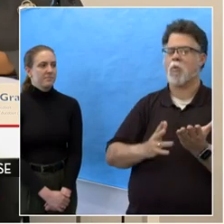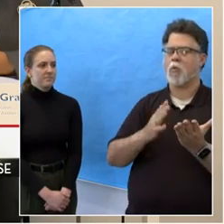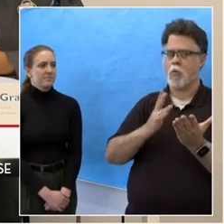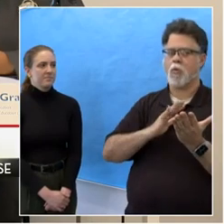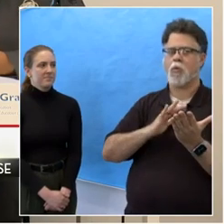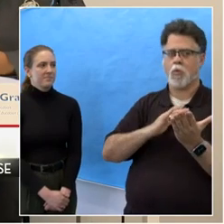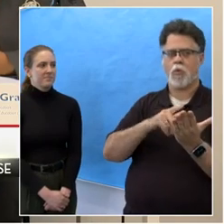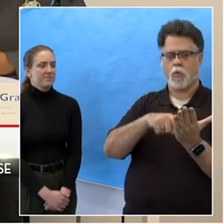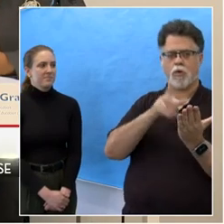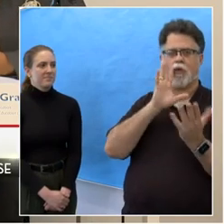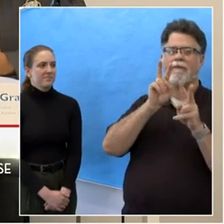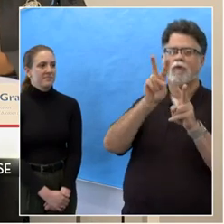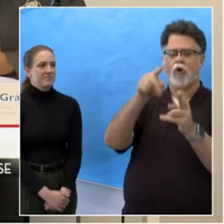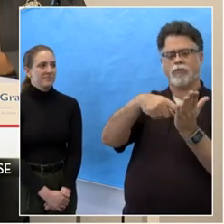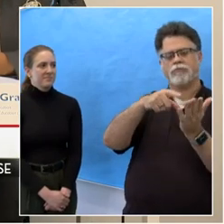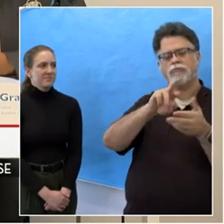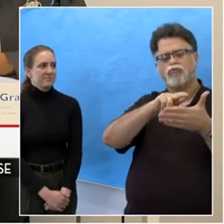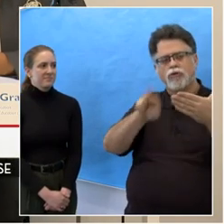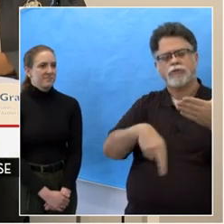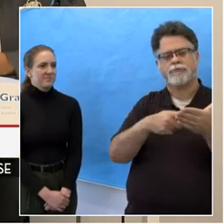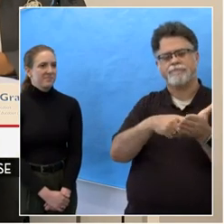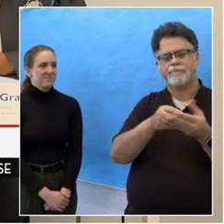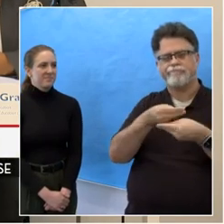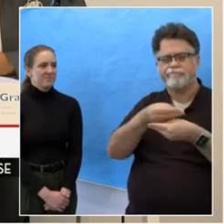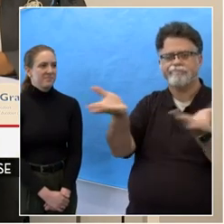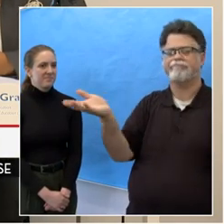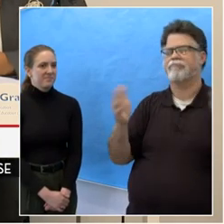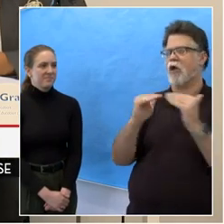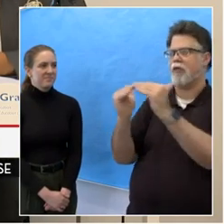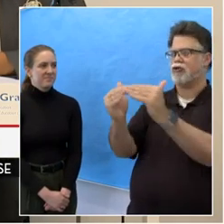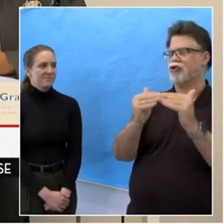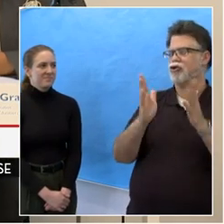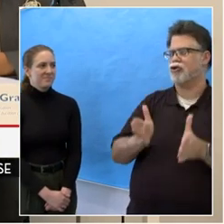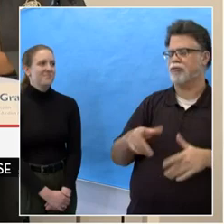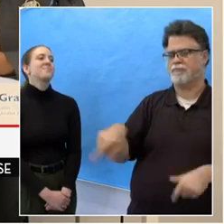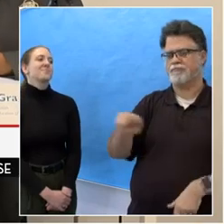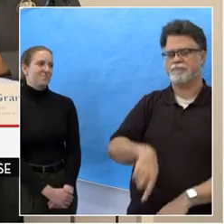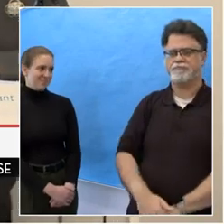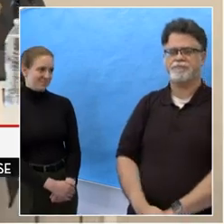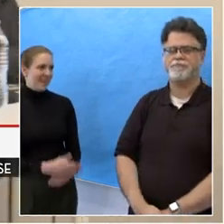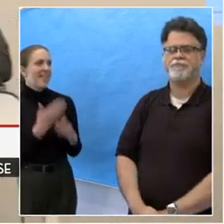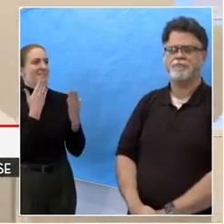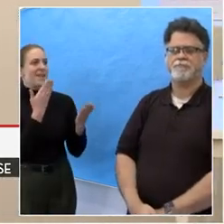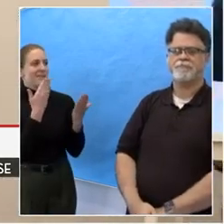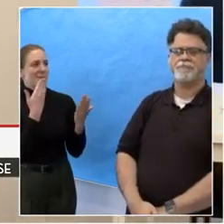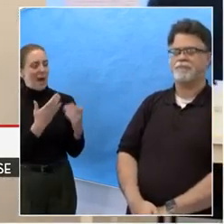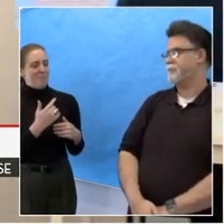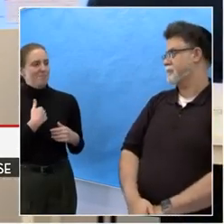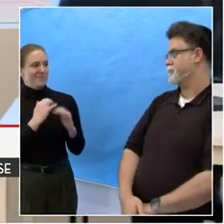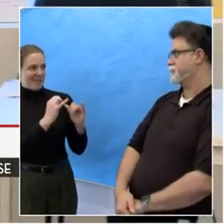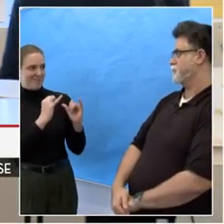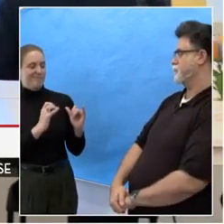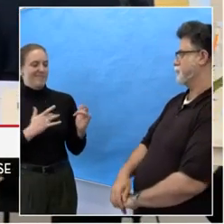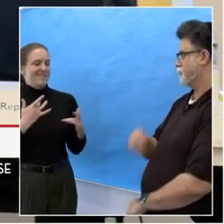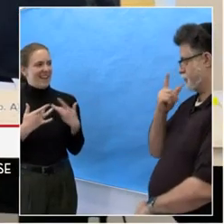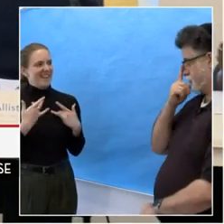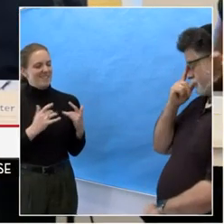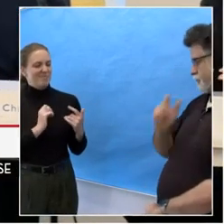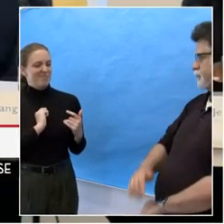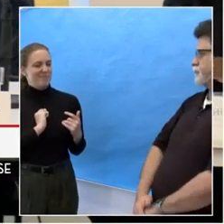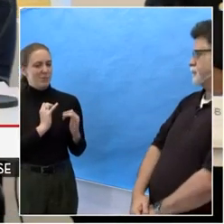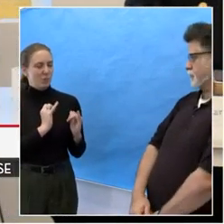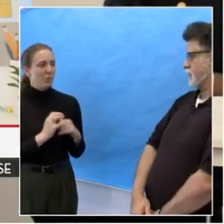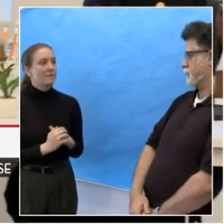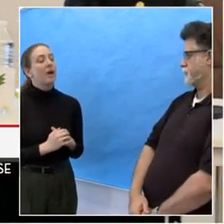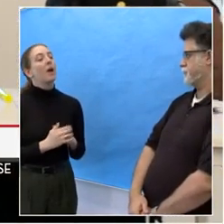As a DCPS educator, I'm excited about the response. Representative Chang, why is now the right time to